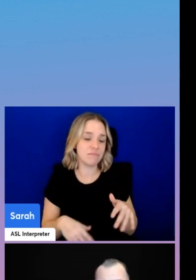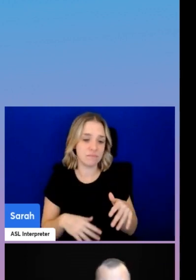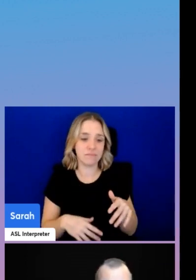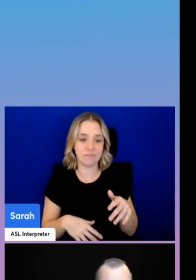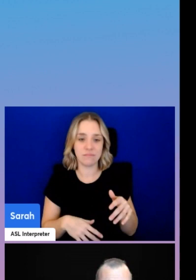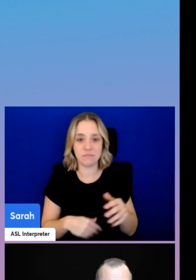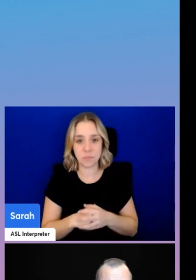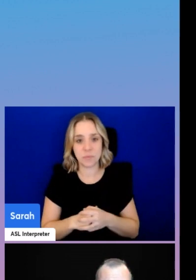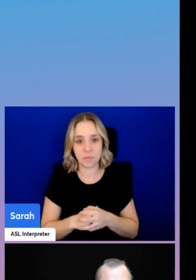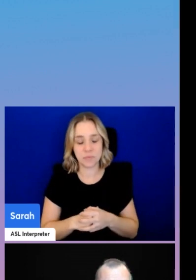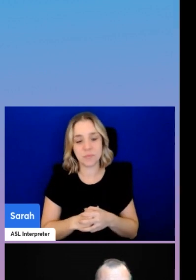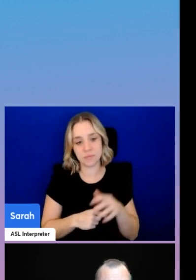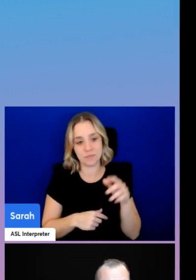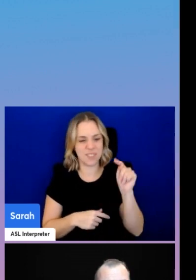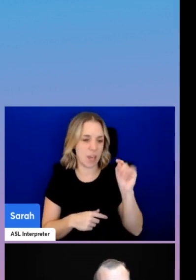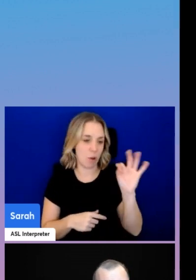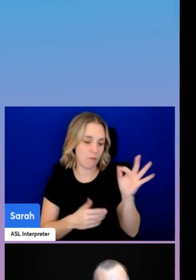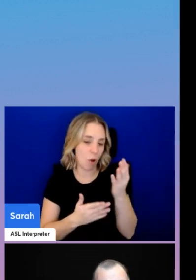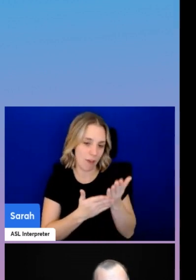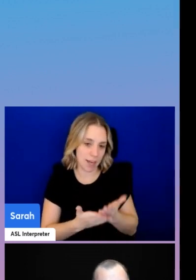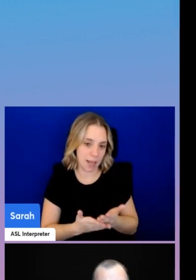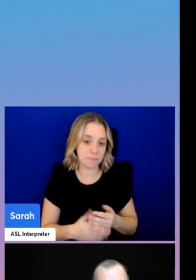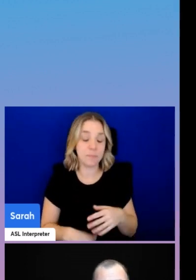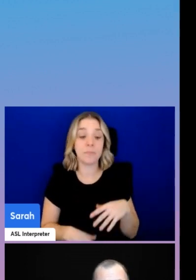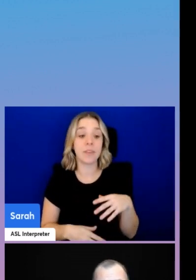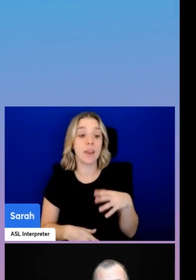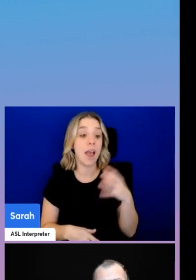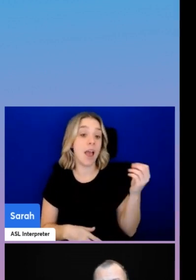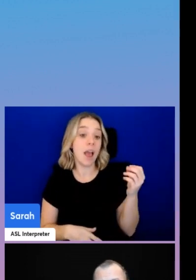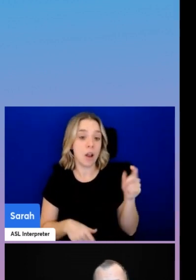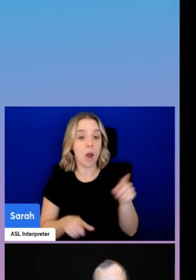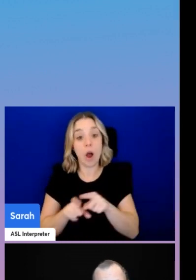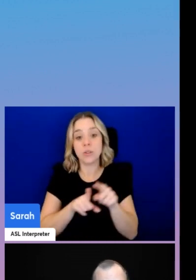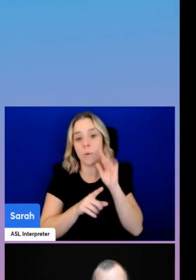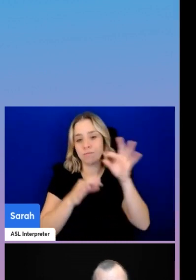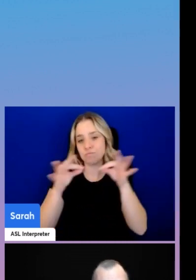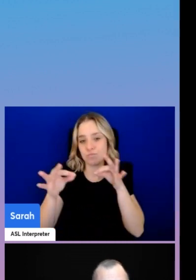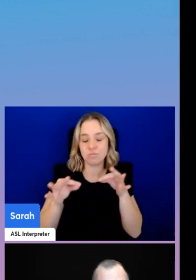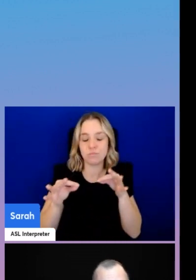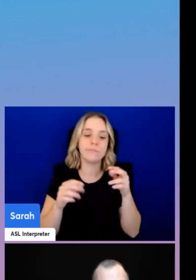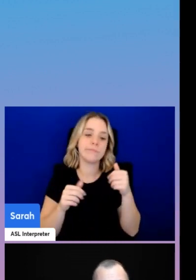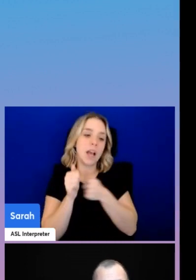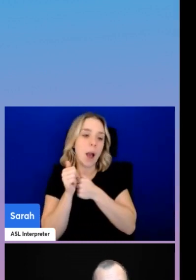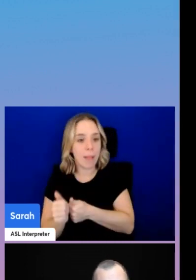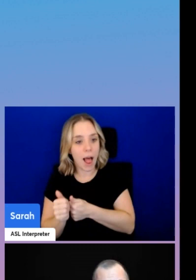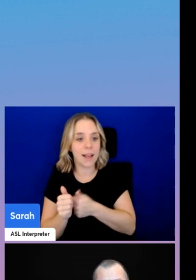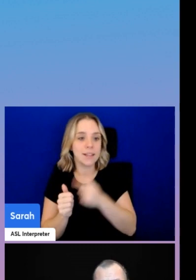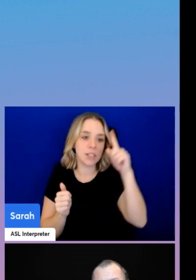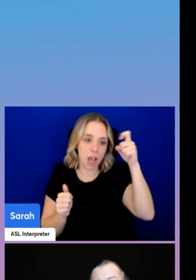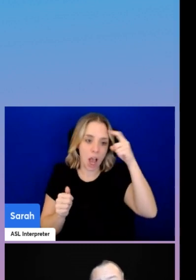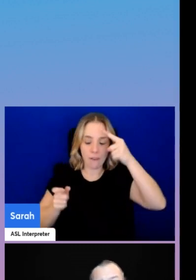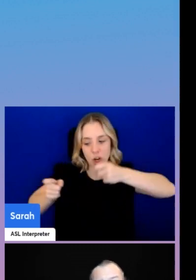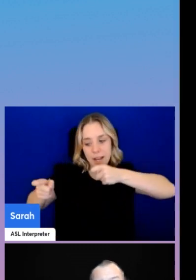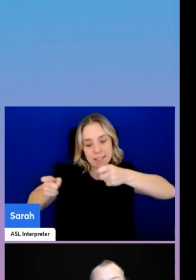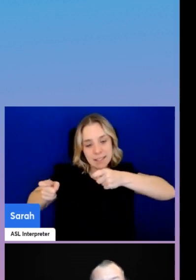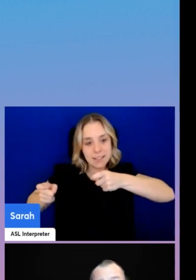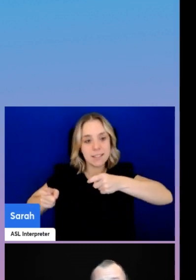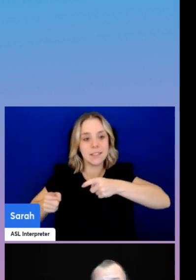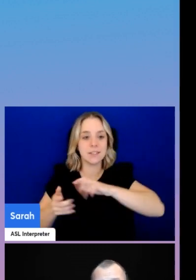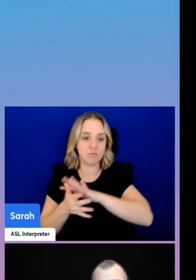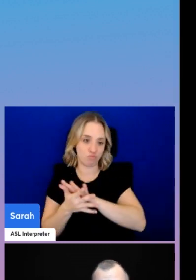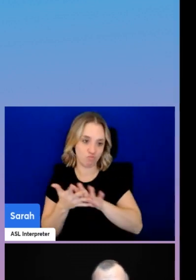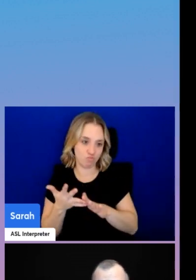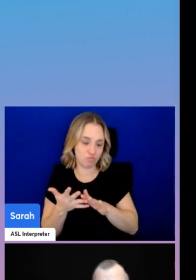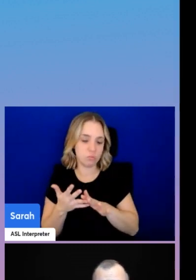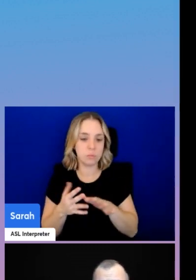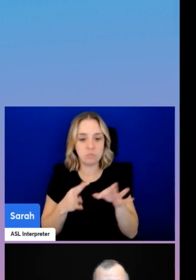is Terraform validate. And then secondly, I'm going to take you through the governance and compliance piece. I'll show you a bit of